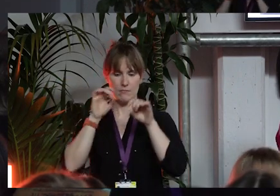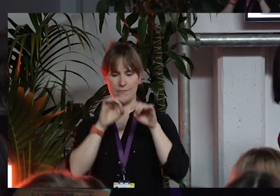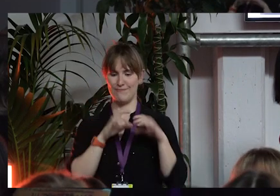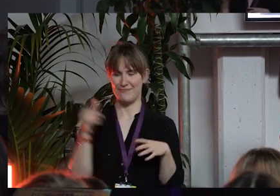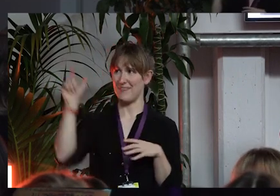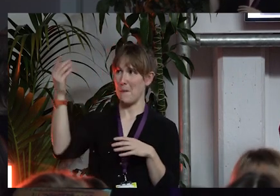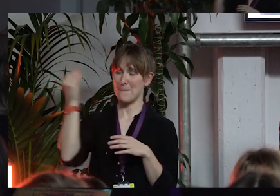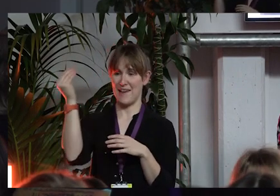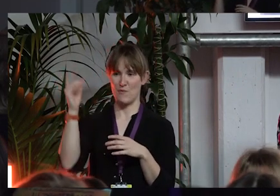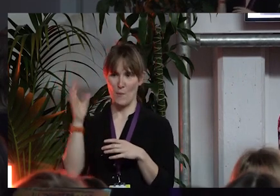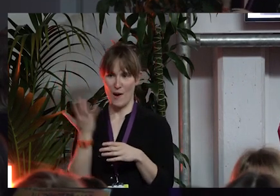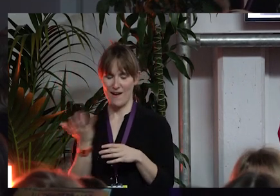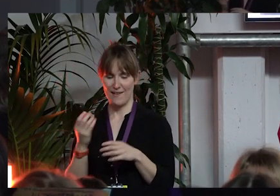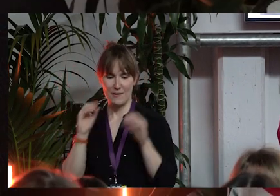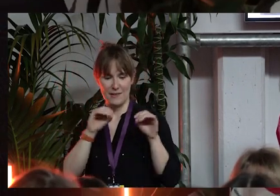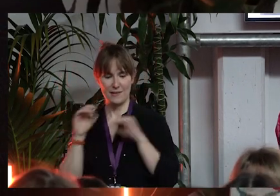anyway.